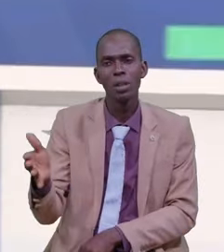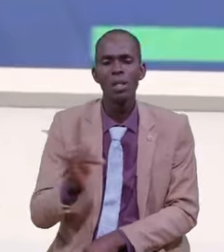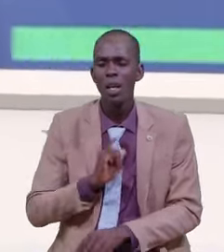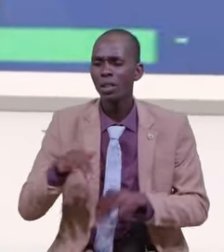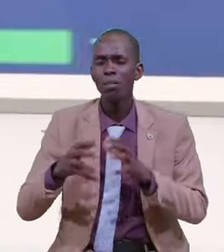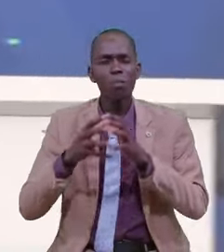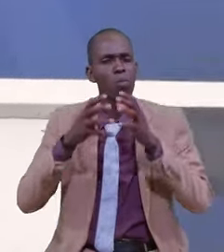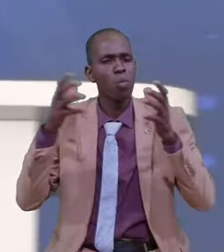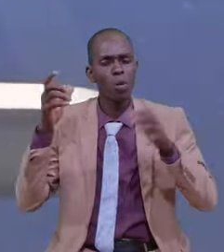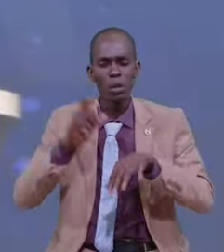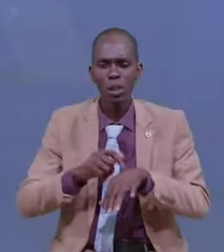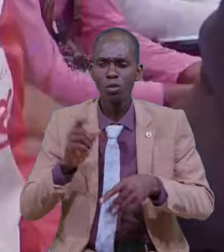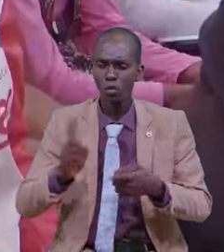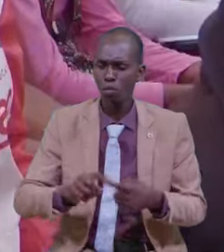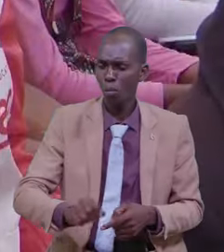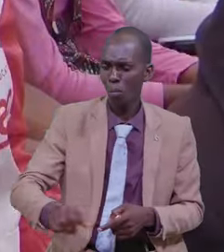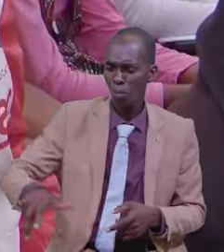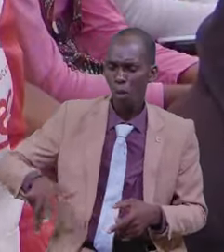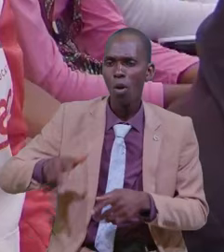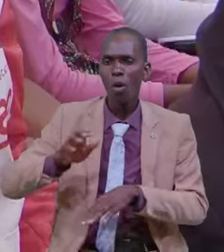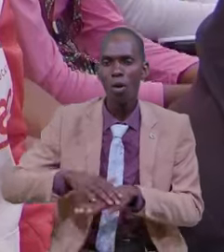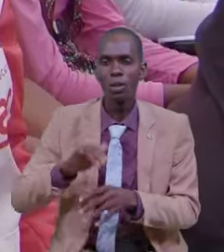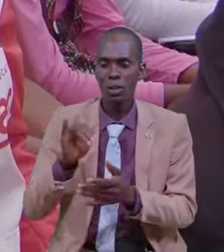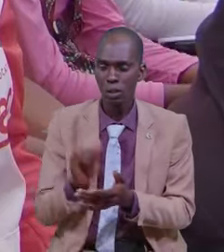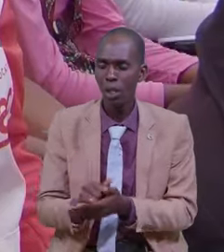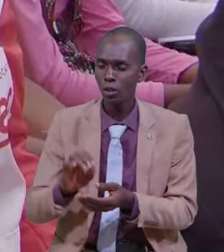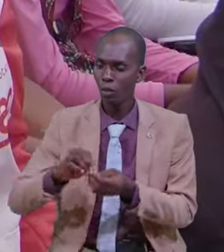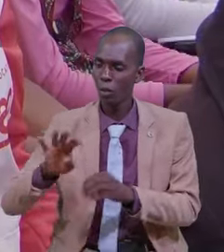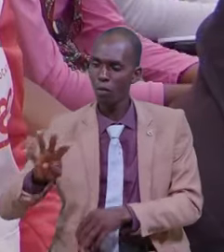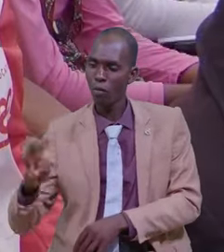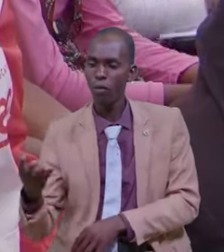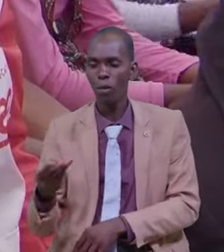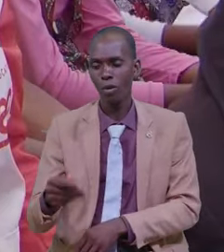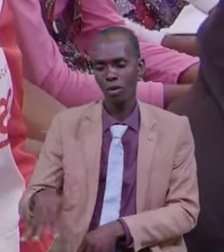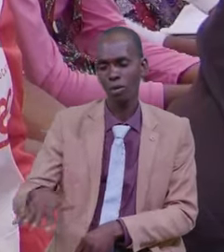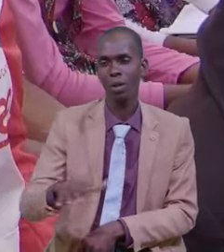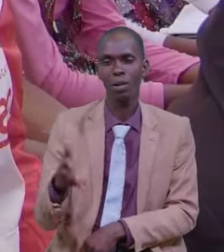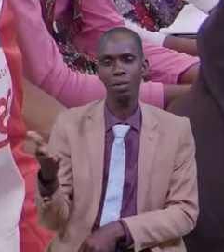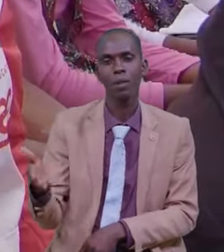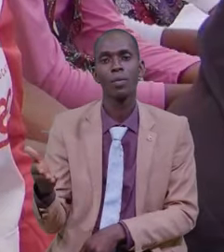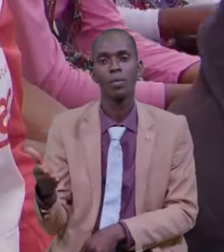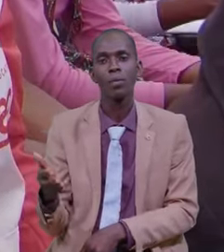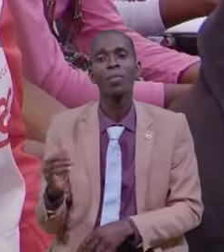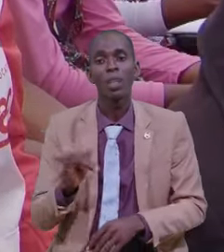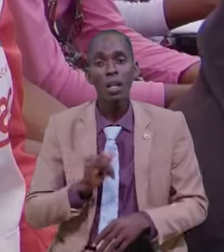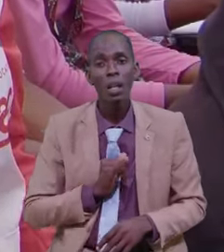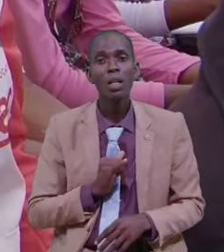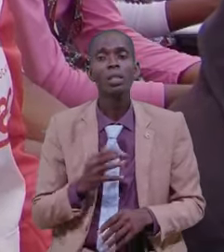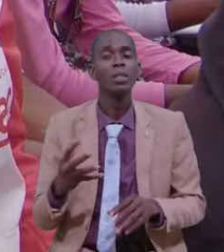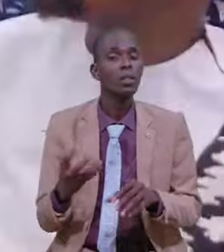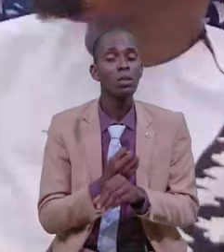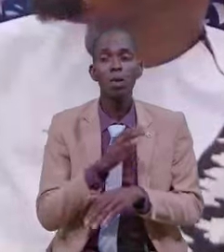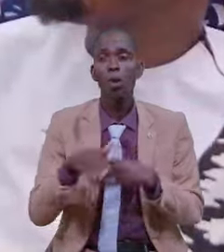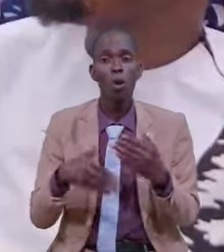sowing on ground number four. In fact, I take all my